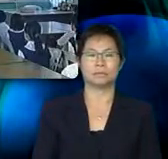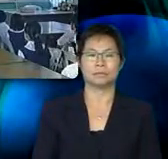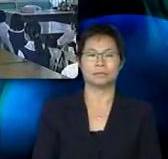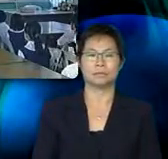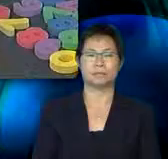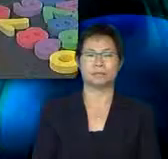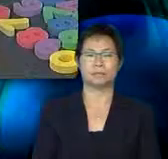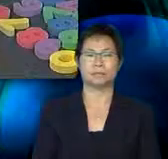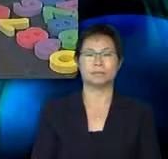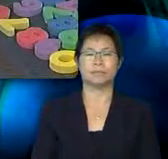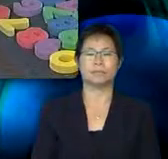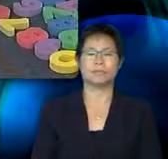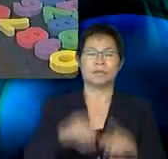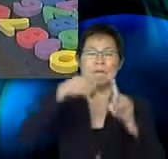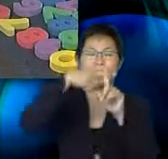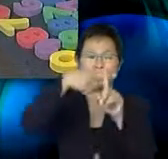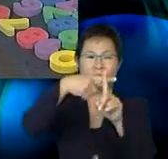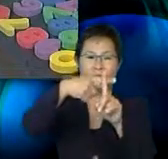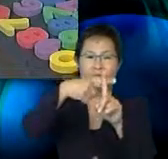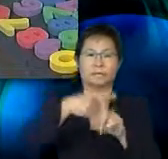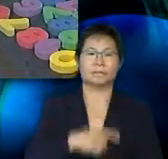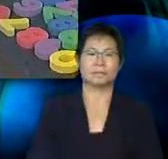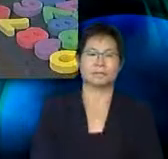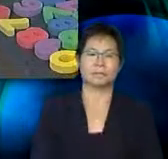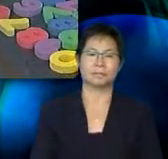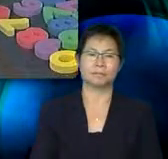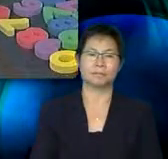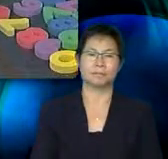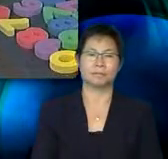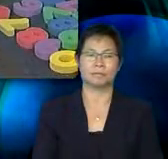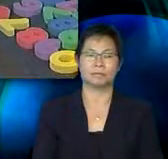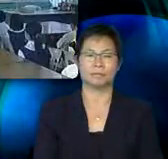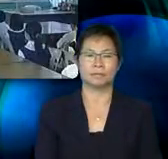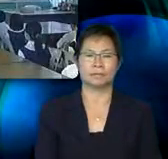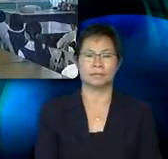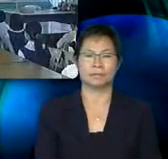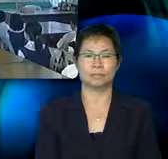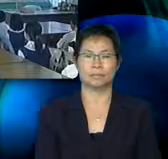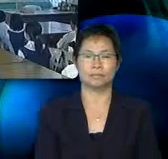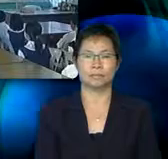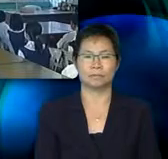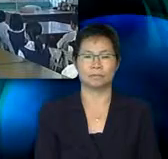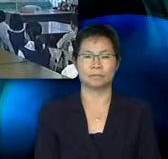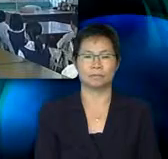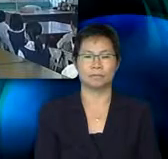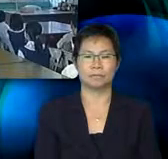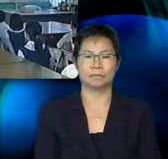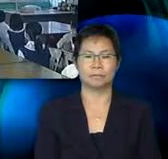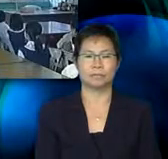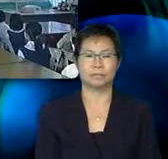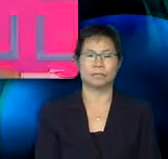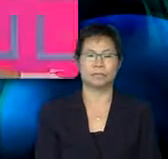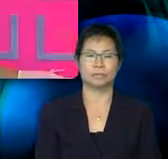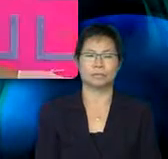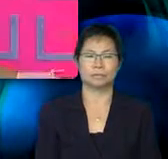addition symbol. We find the symbol for addition. Paste it on the